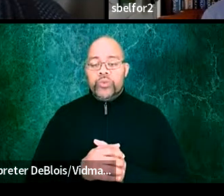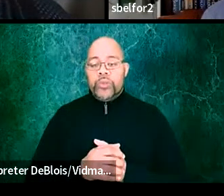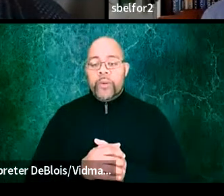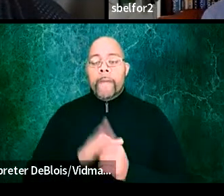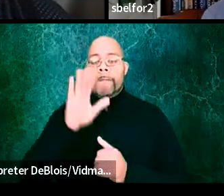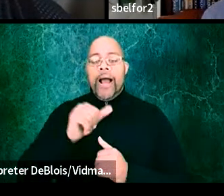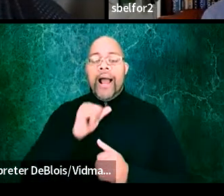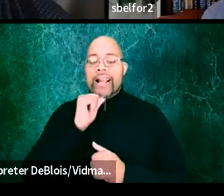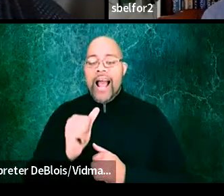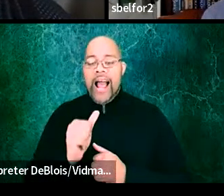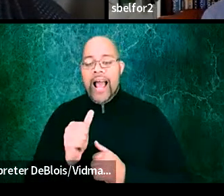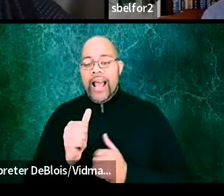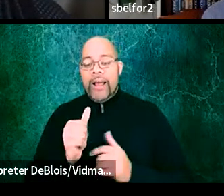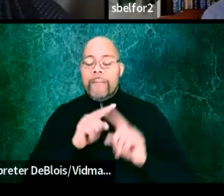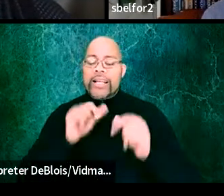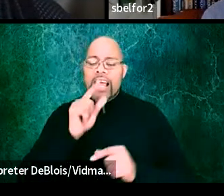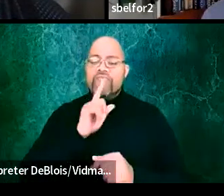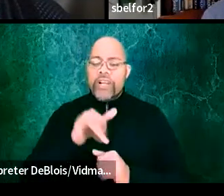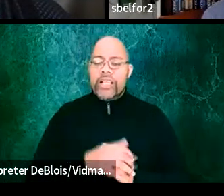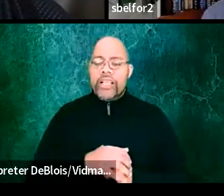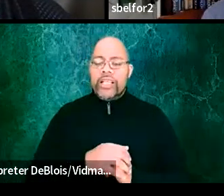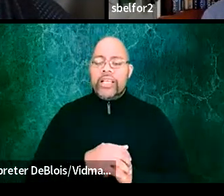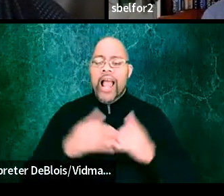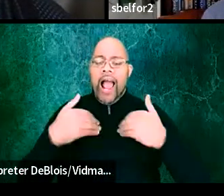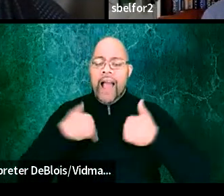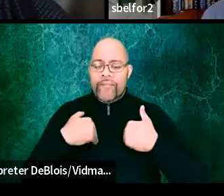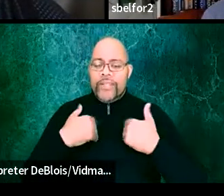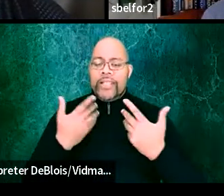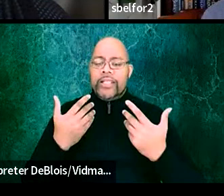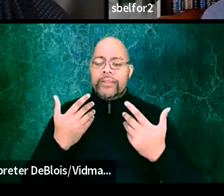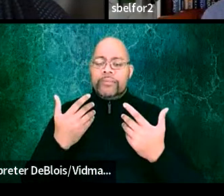by but not really having,